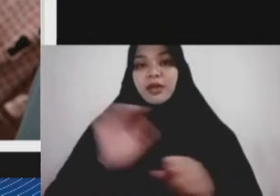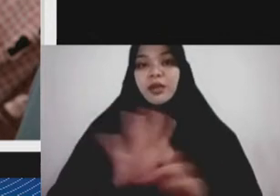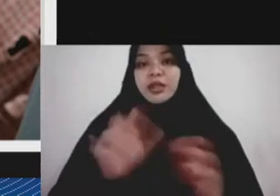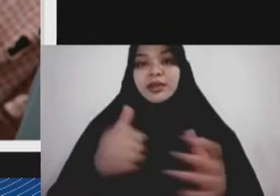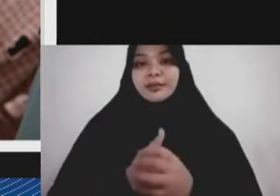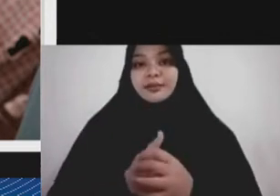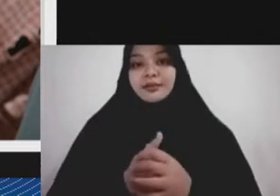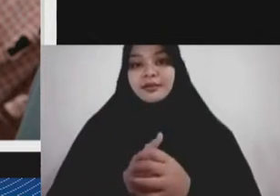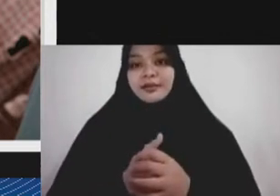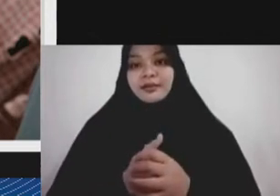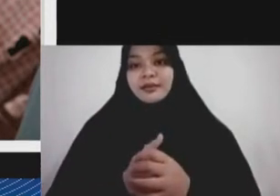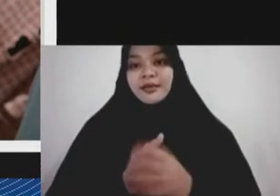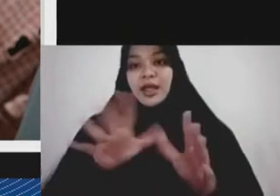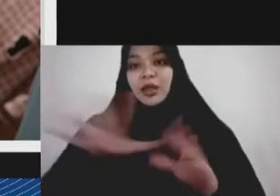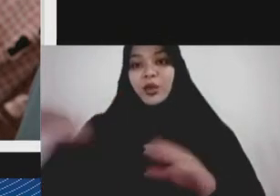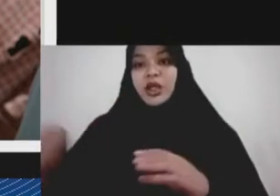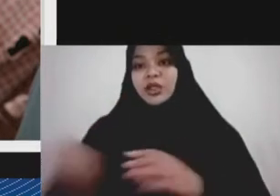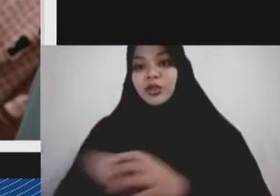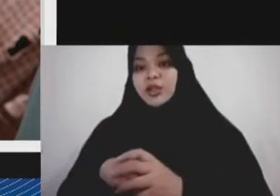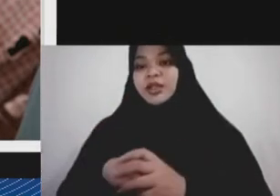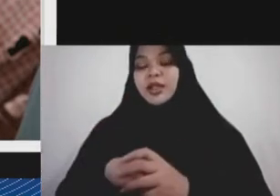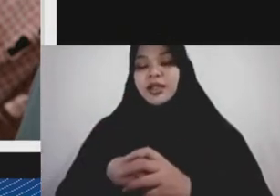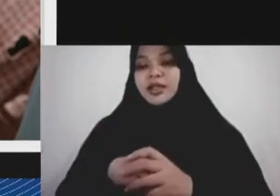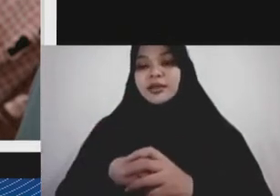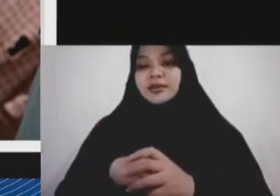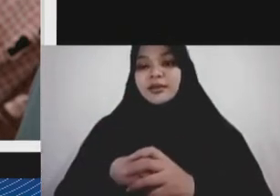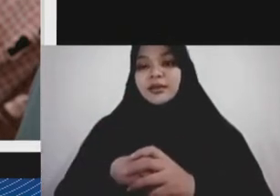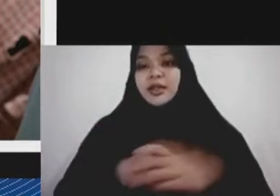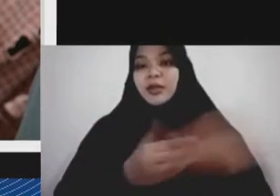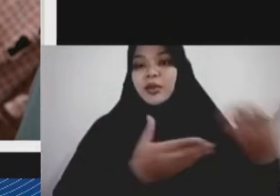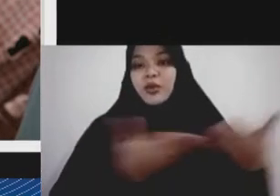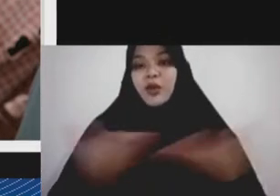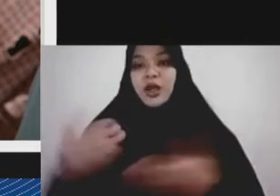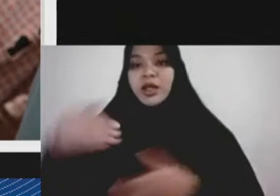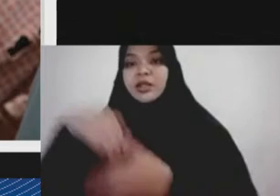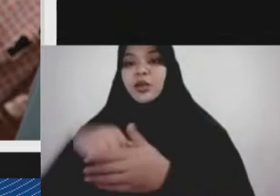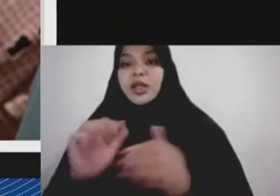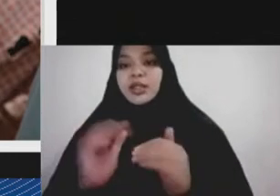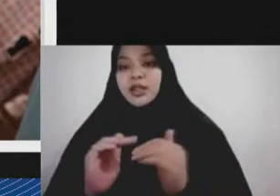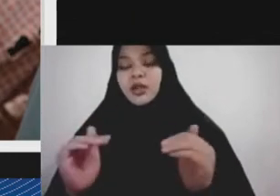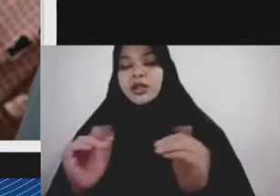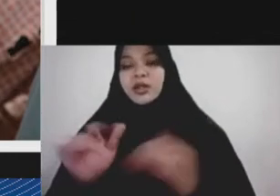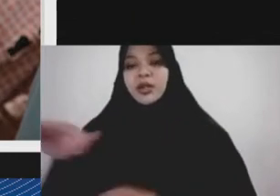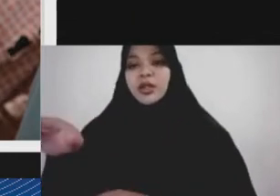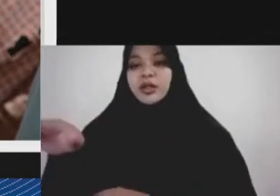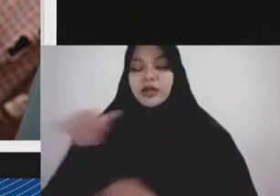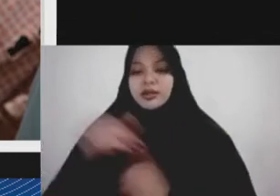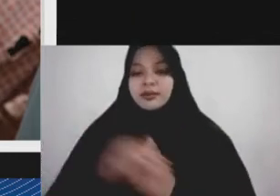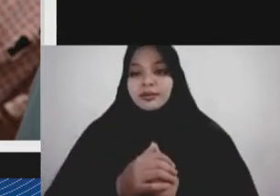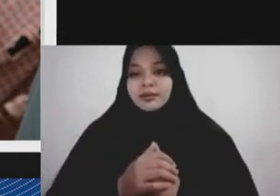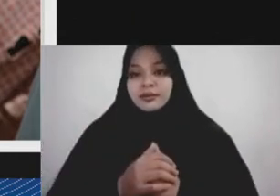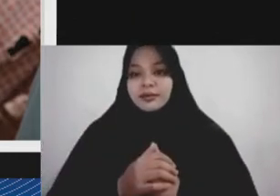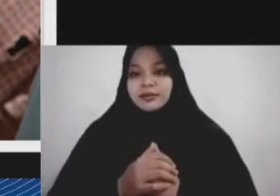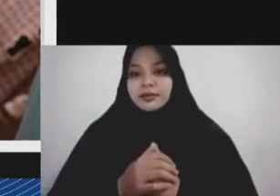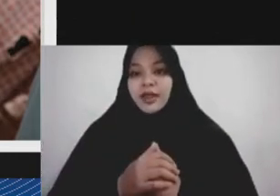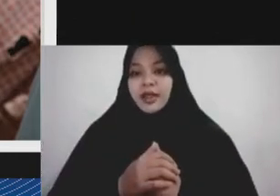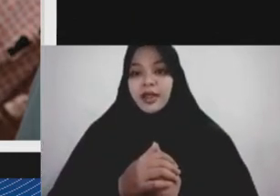was asked to join that task force to provide gender and gender-based violence integration and